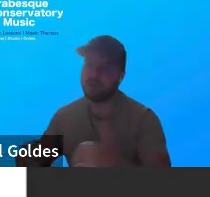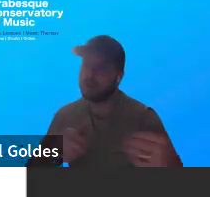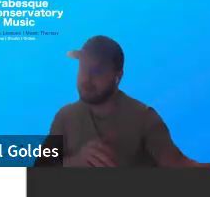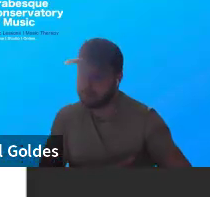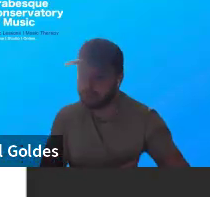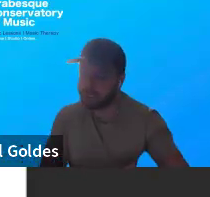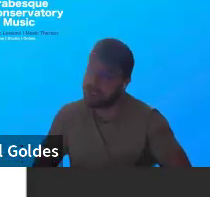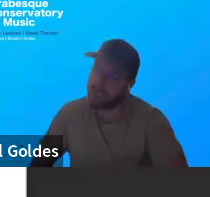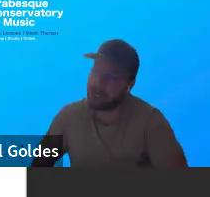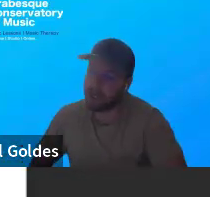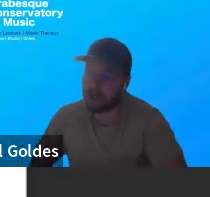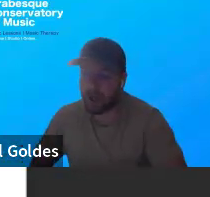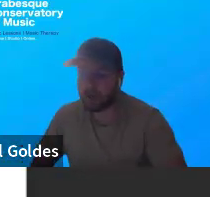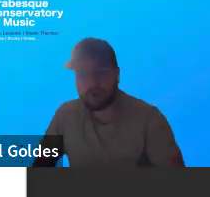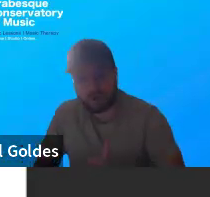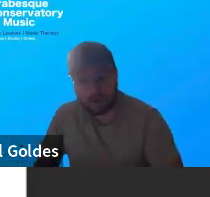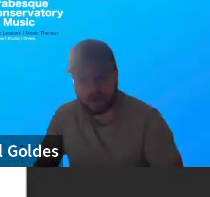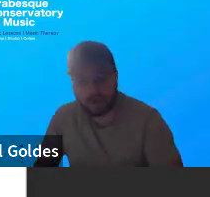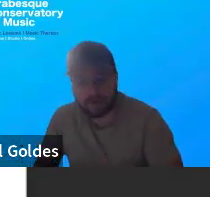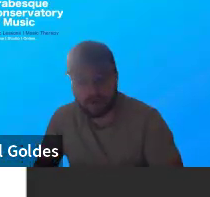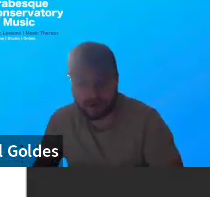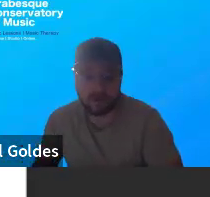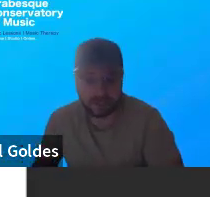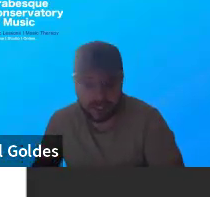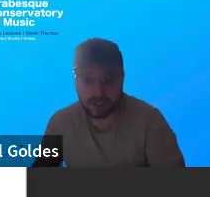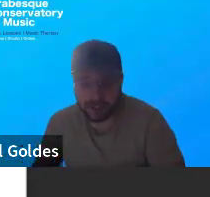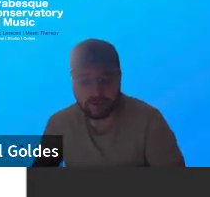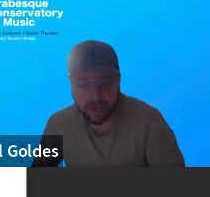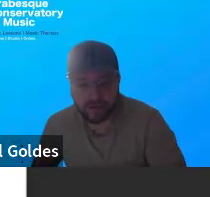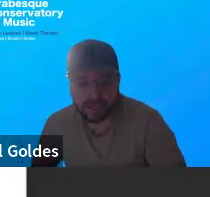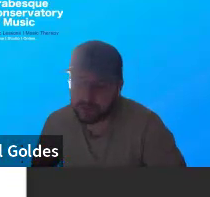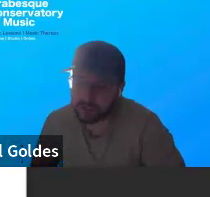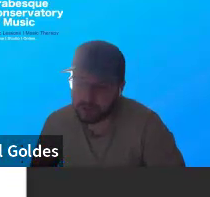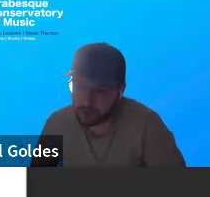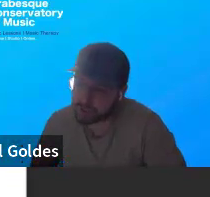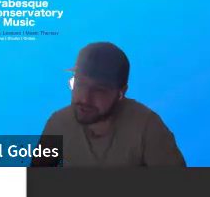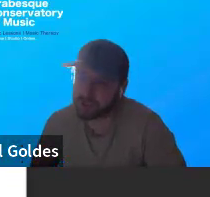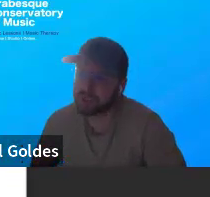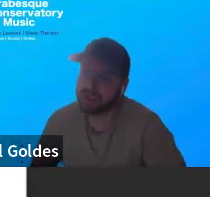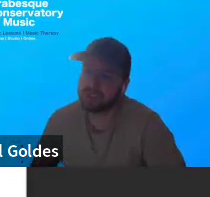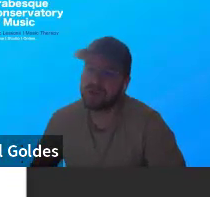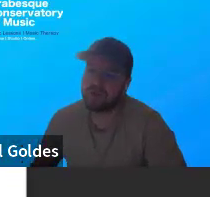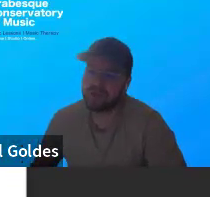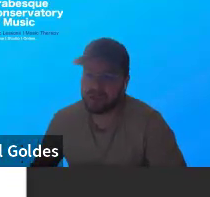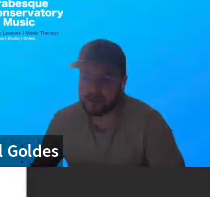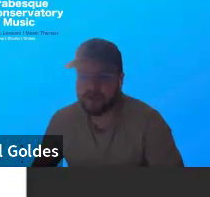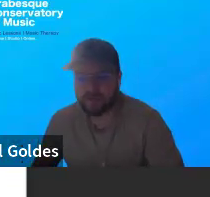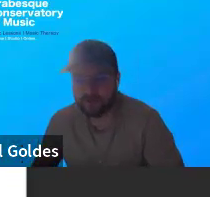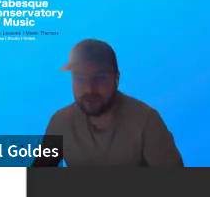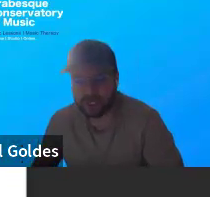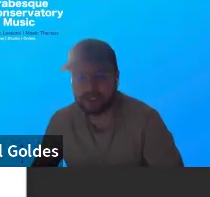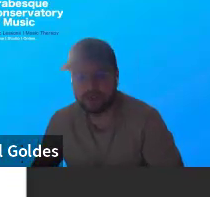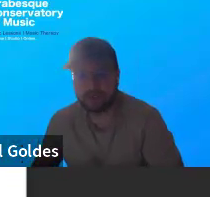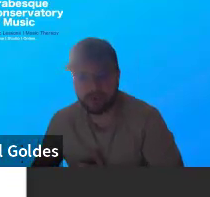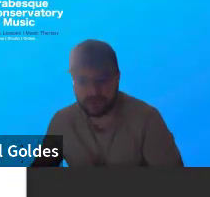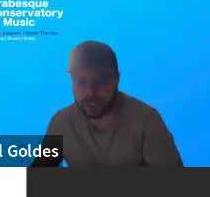goals using music. Now, all of our teachers do have experience working with special needs. So even if